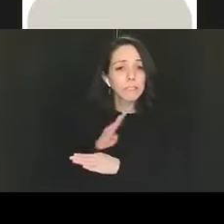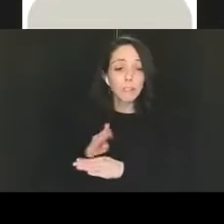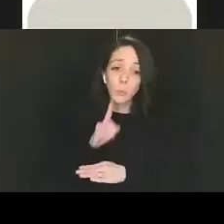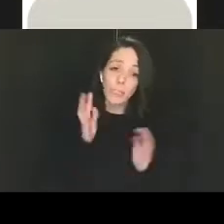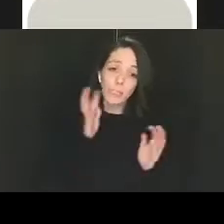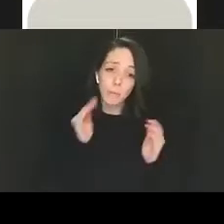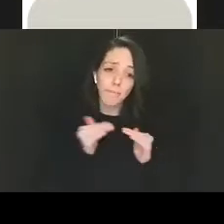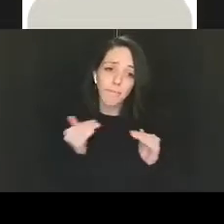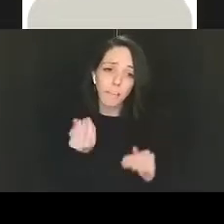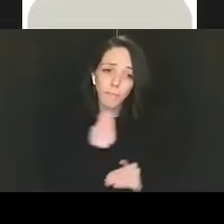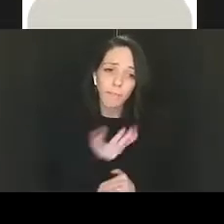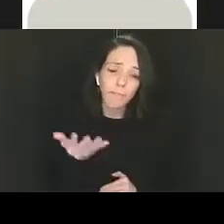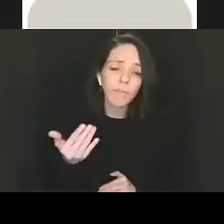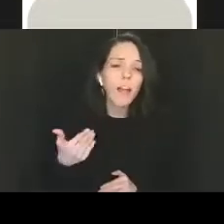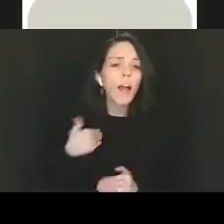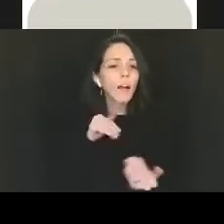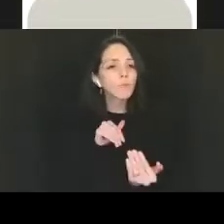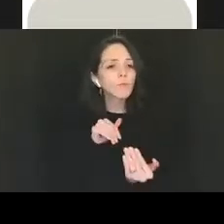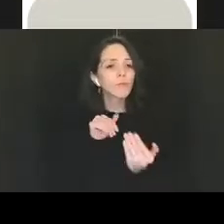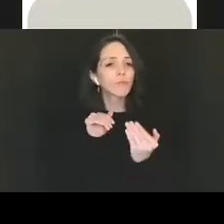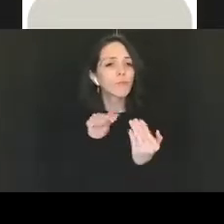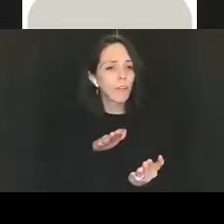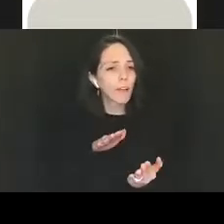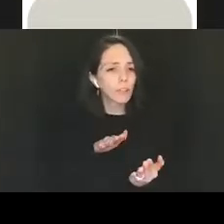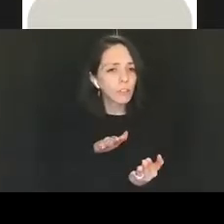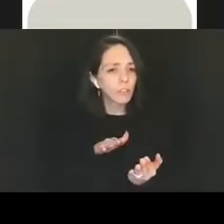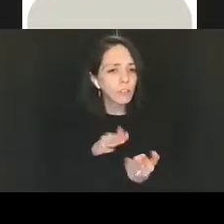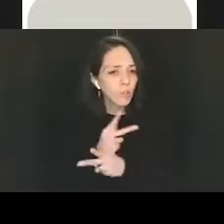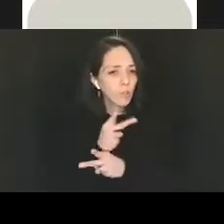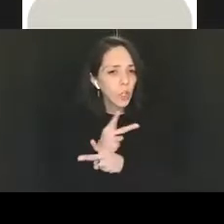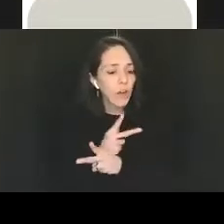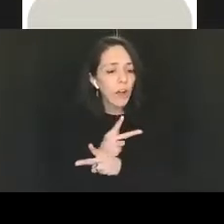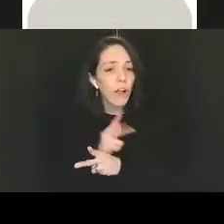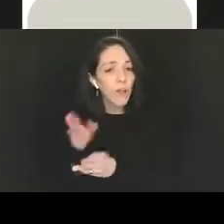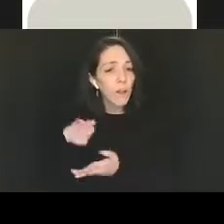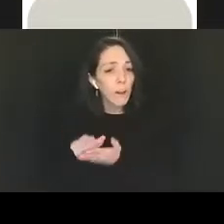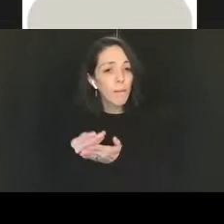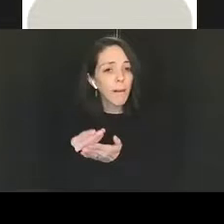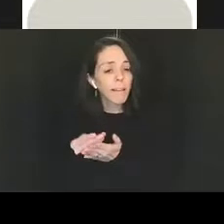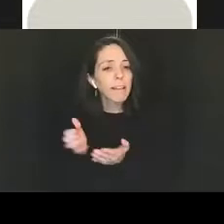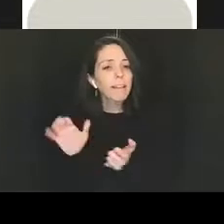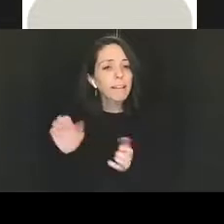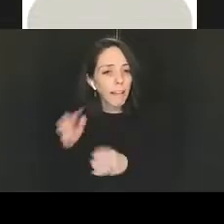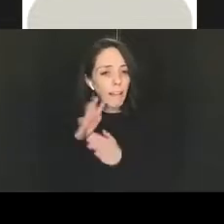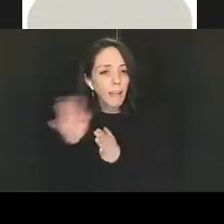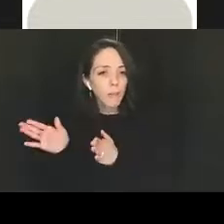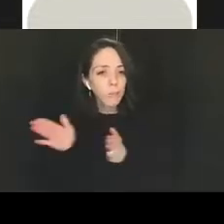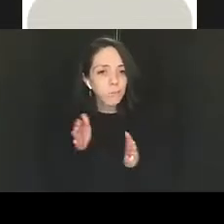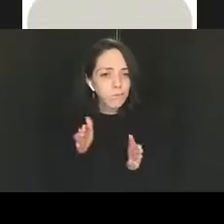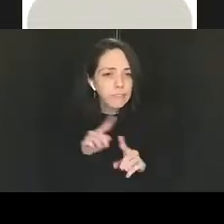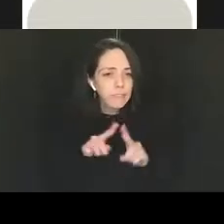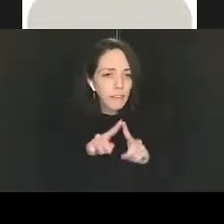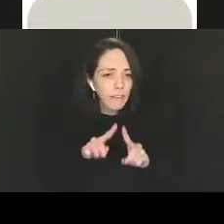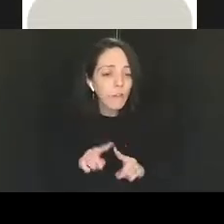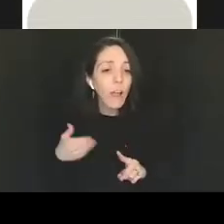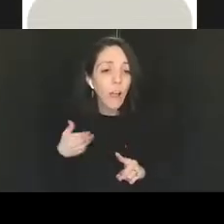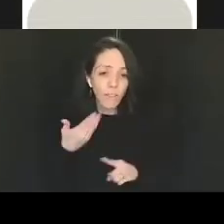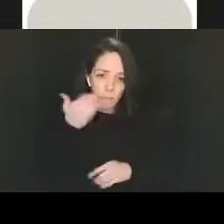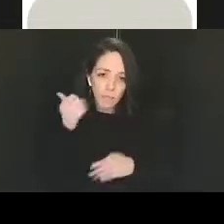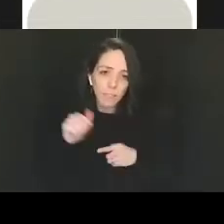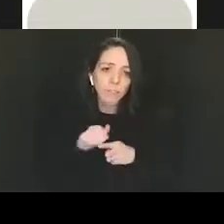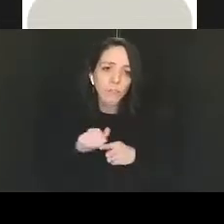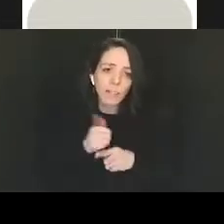fair, there are strategies to pivot on where they can make the revenues. So there are best practices out there